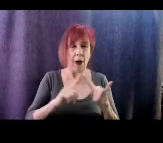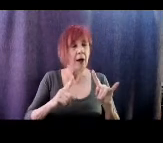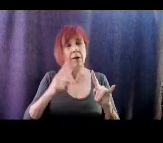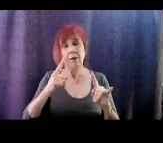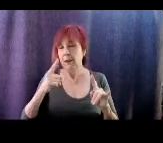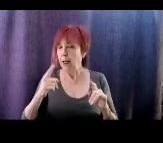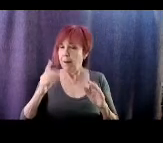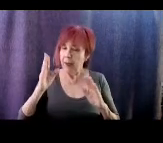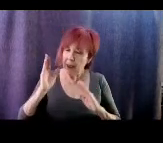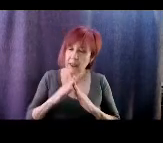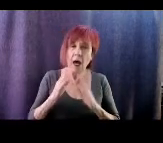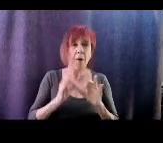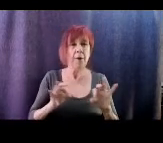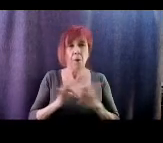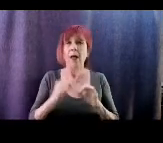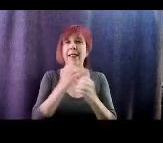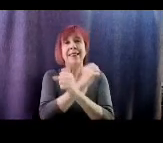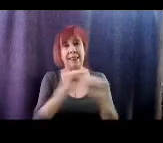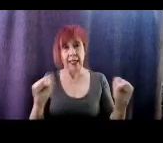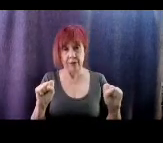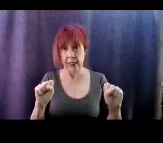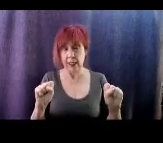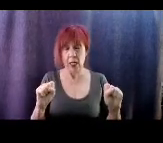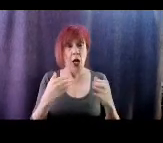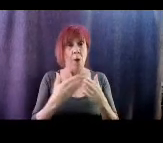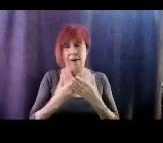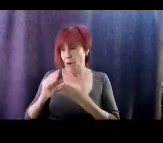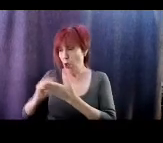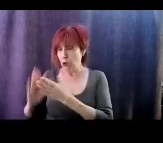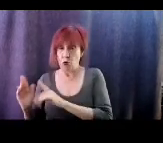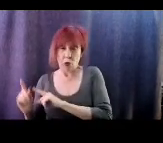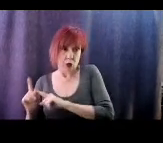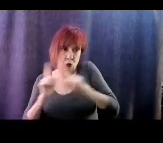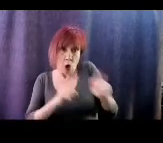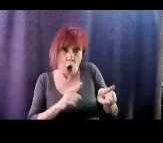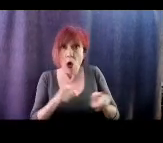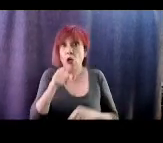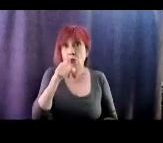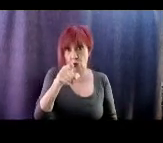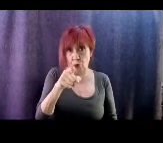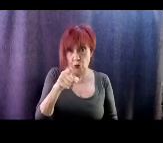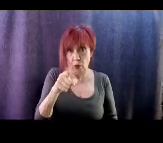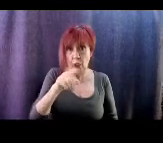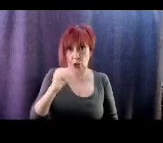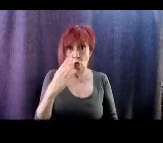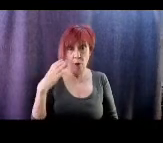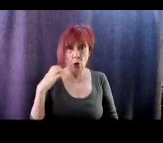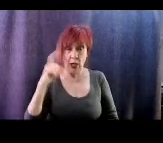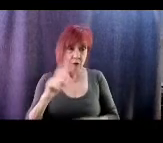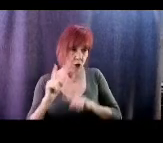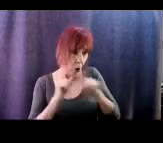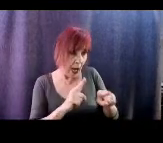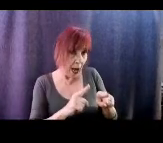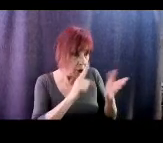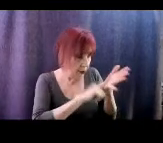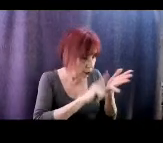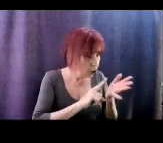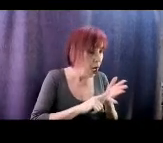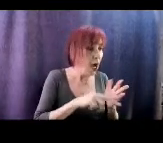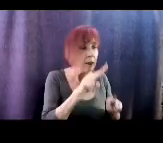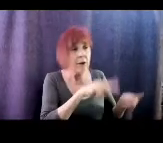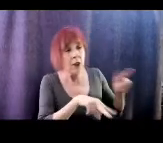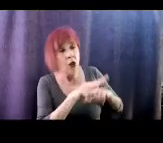even take students out onto the work exploration site, you want to go out and do a site review. You want to see the things that